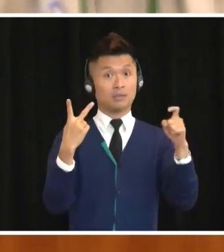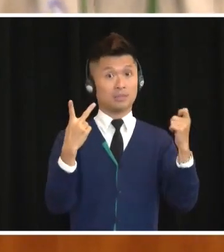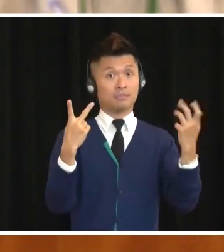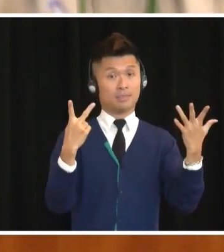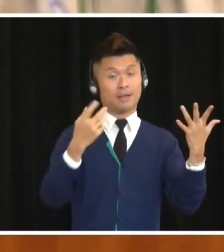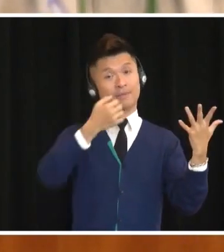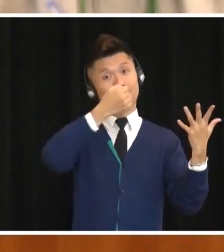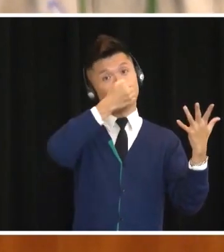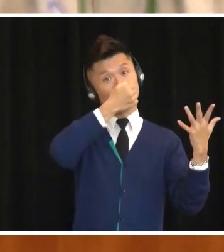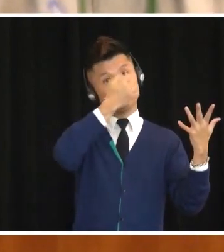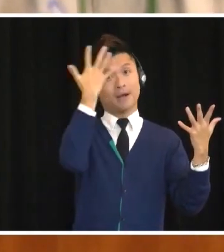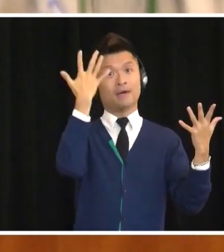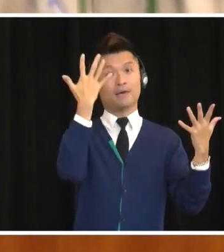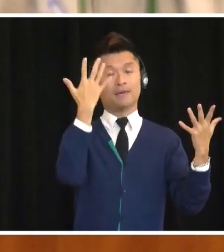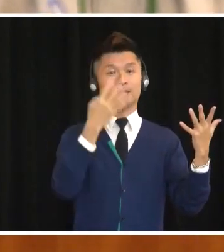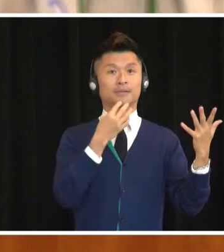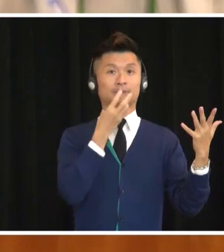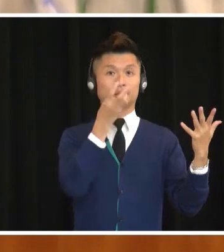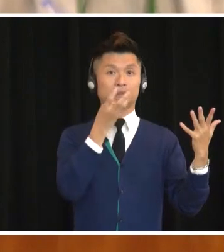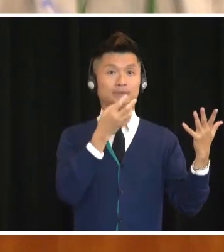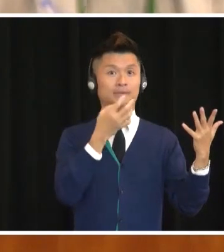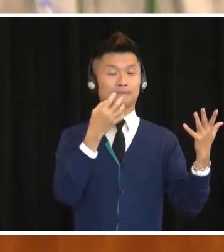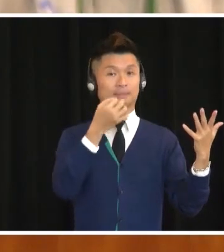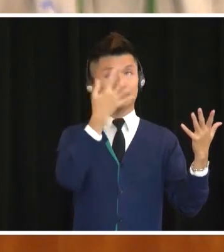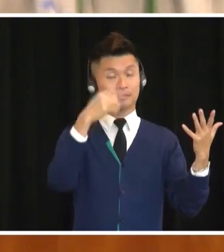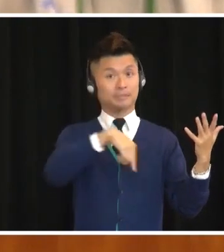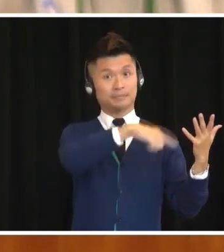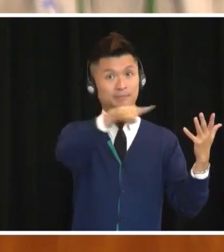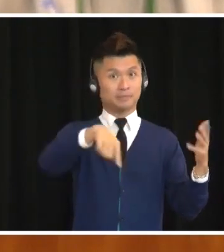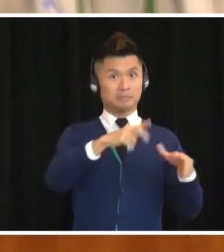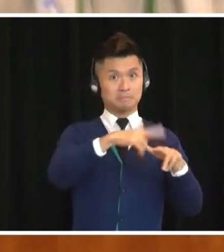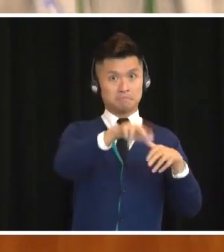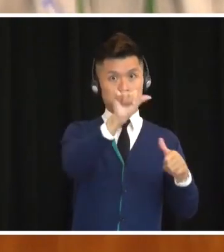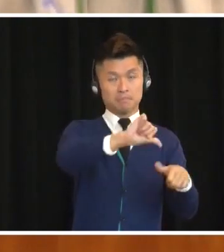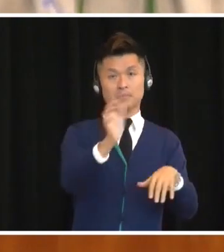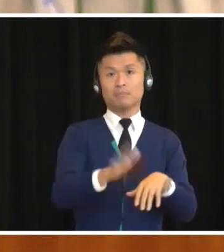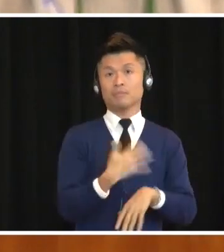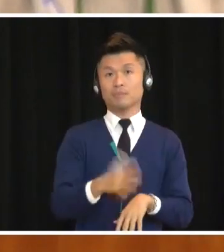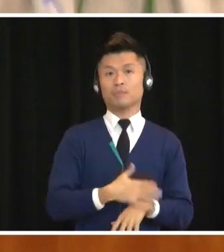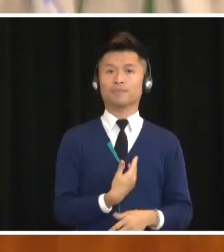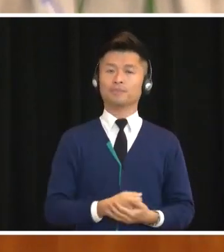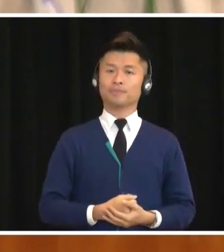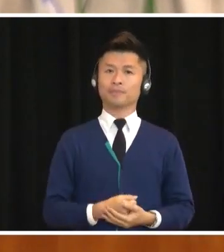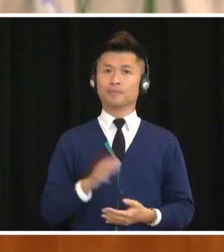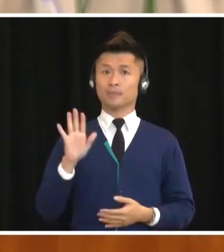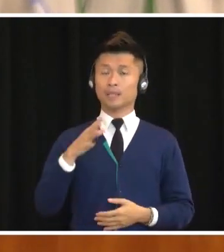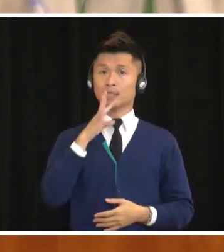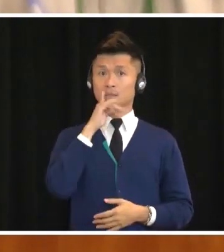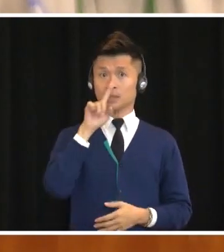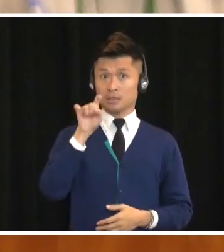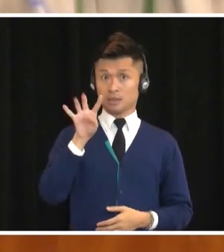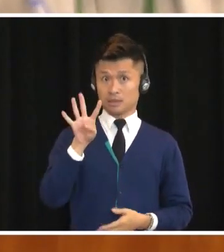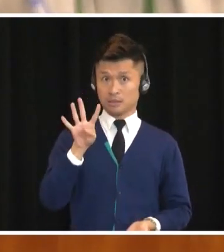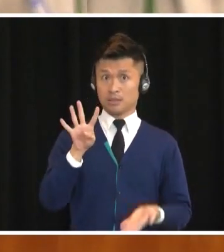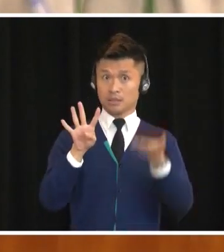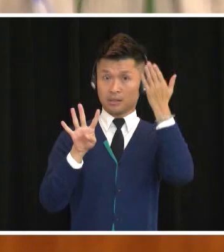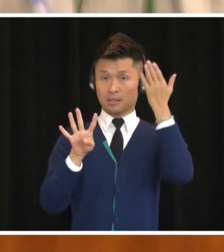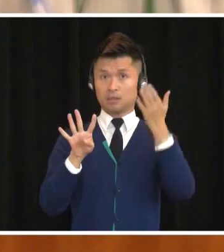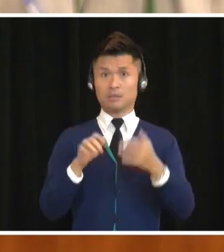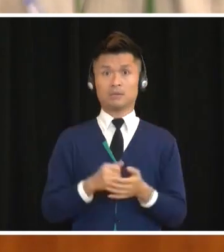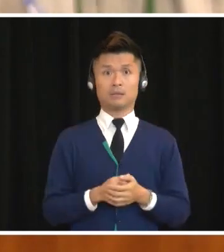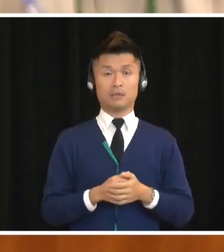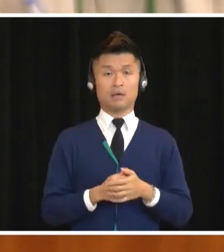to 18-year-olds, they are not subjected to criminal punishment. But as I